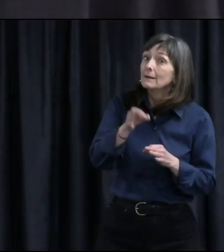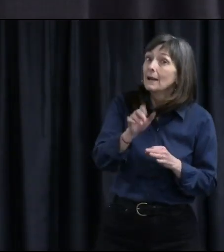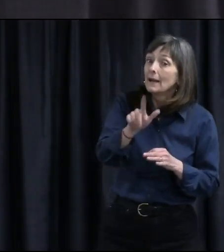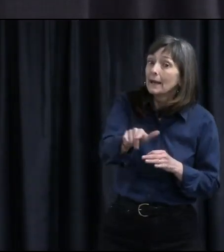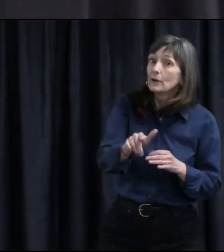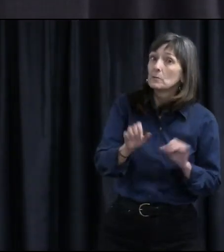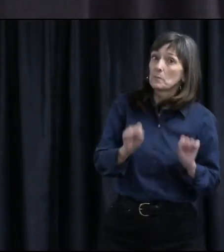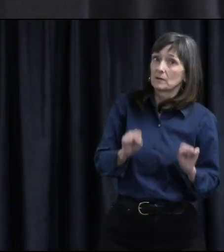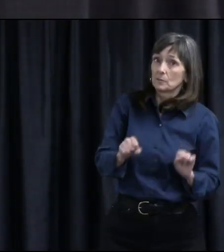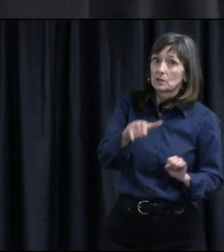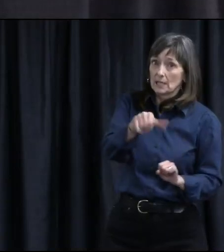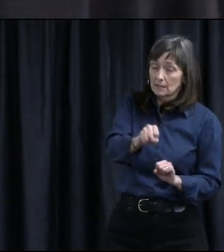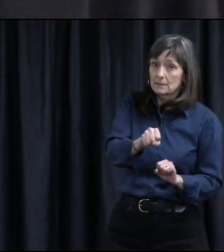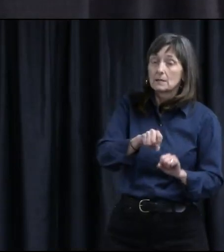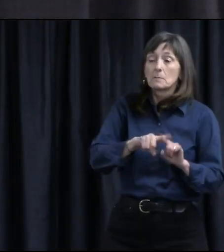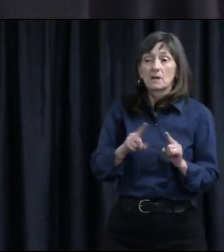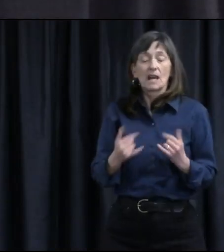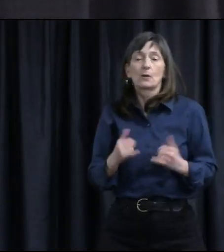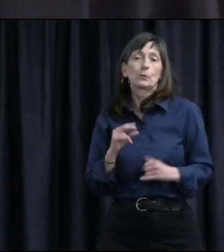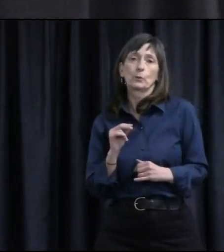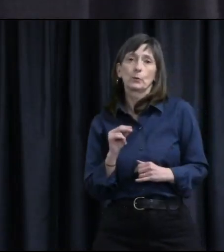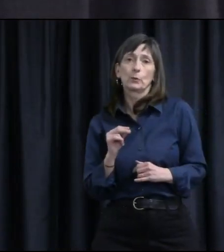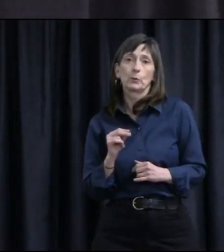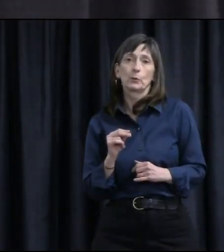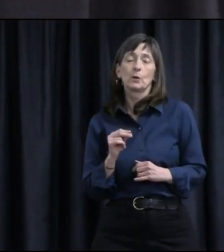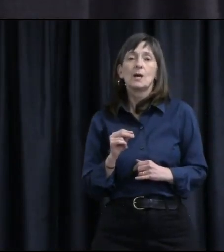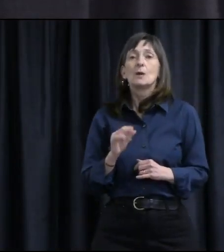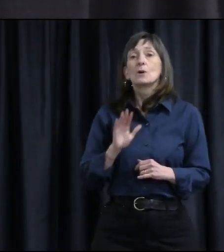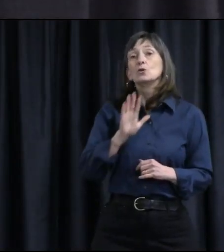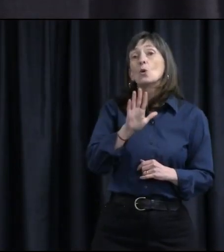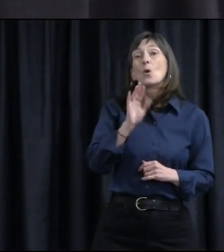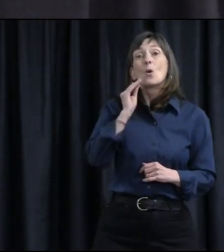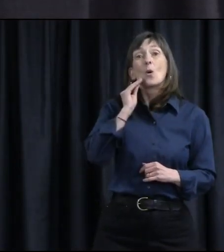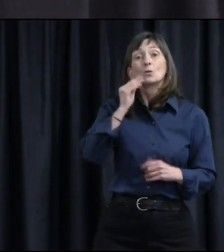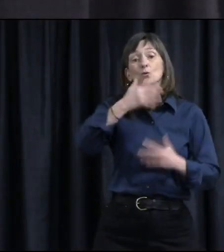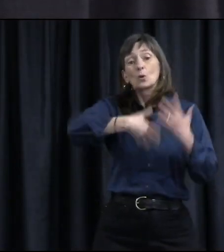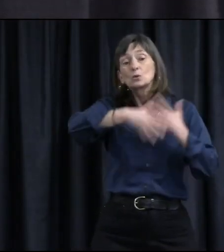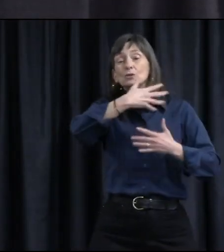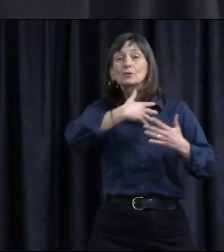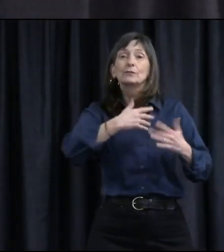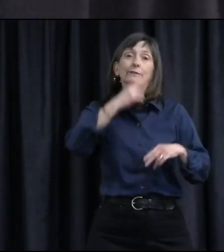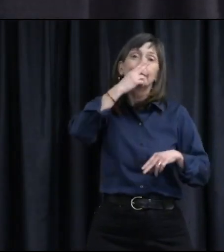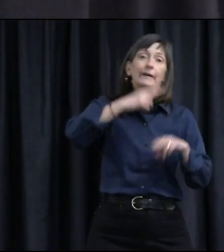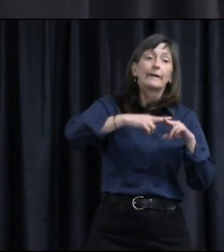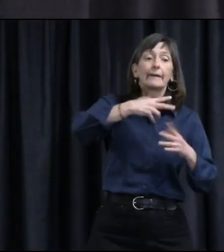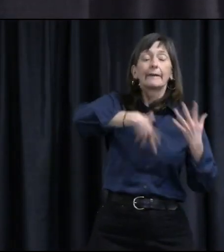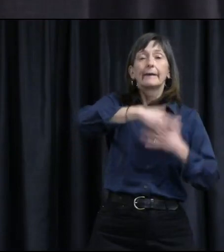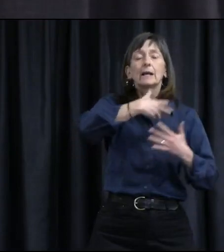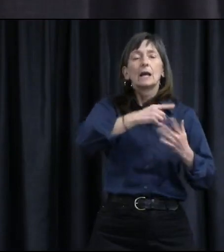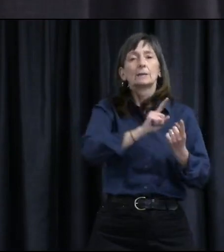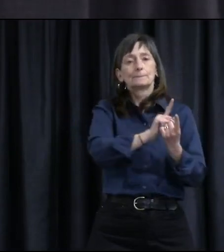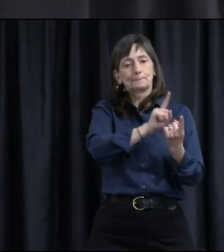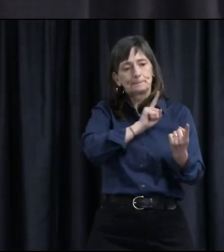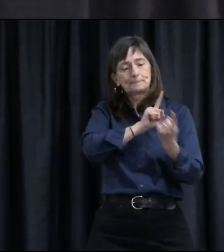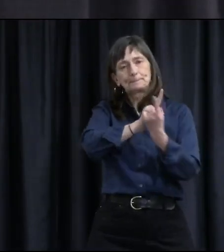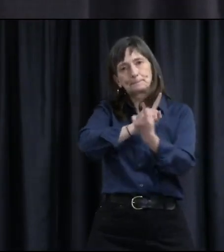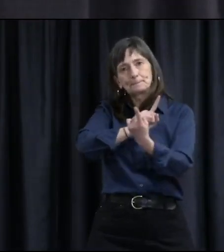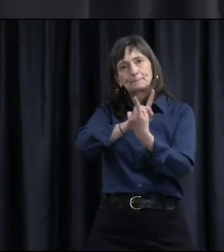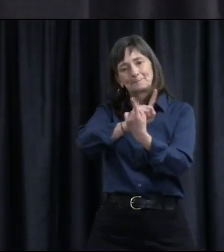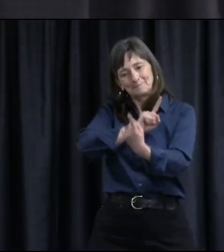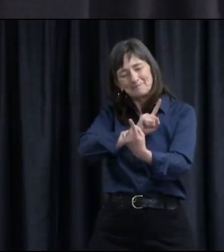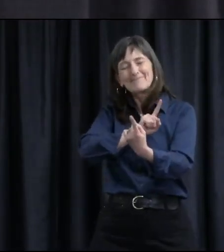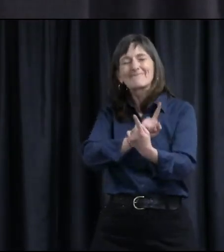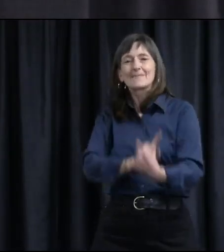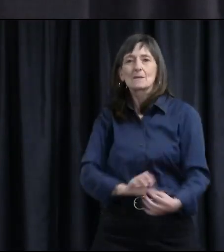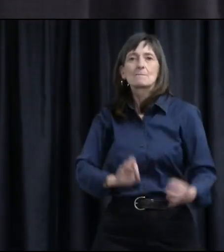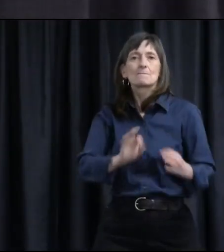will not do, but regardless of what you do socially, practicing social distancing is extremely important and is